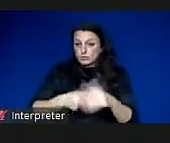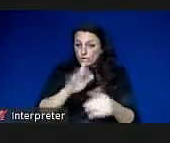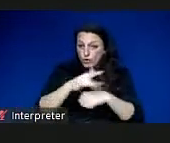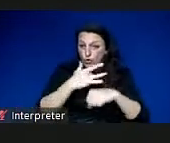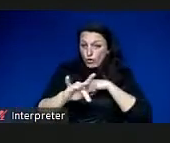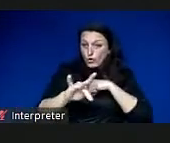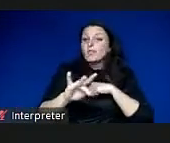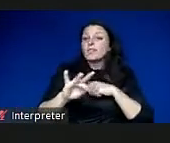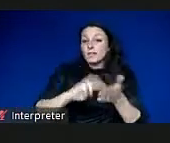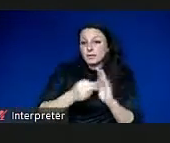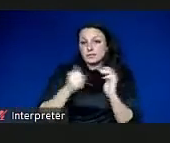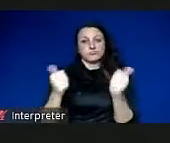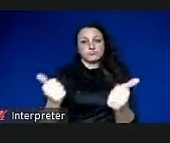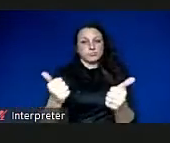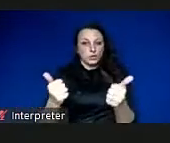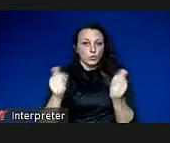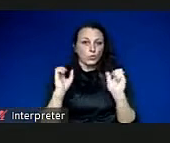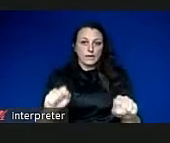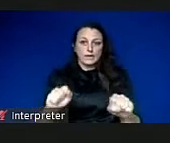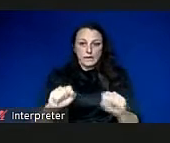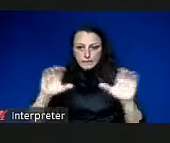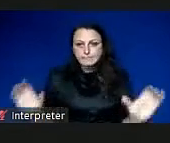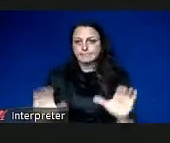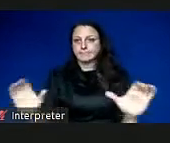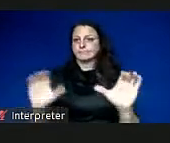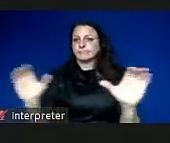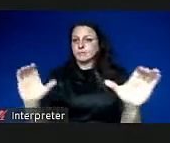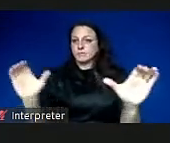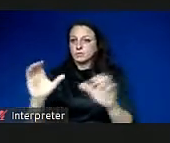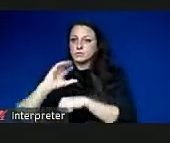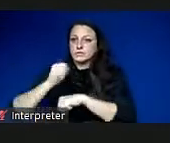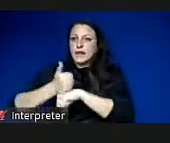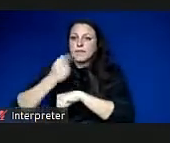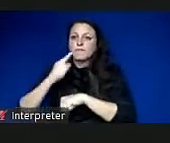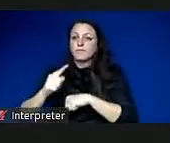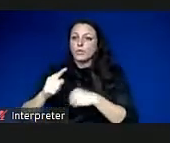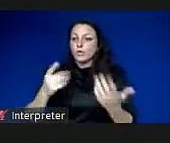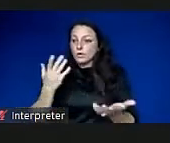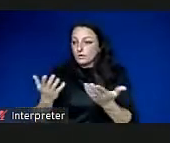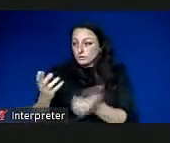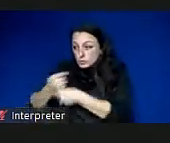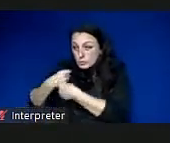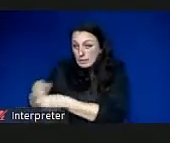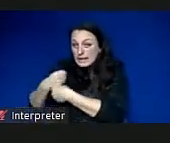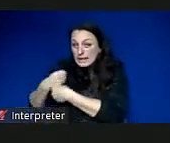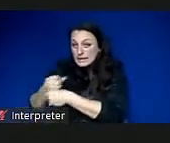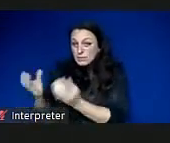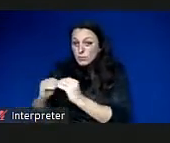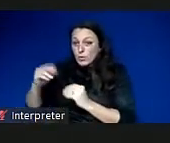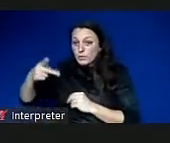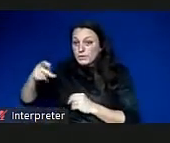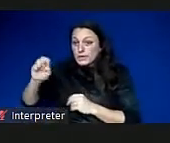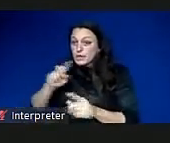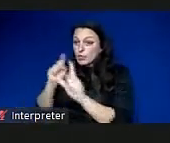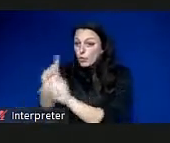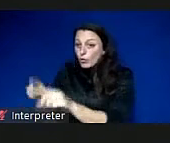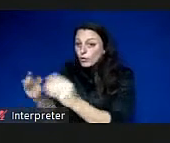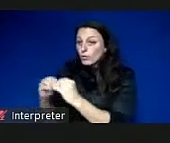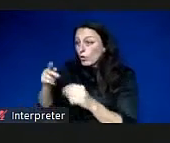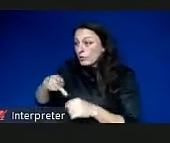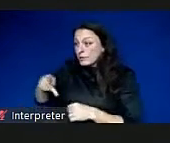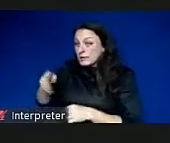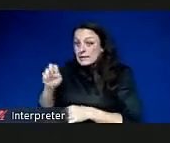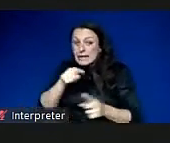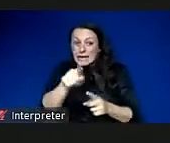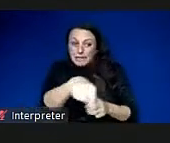to begin to gauge the production and supply chain issues with PPE that everyone was encountering,